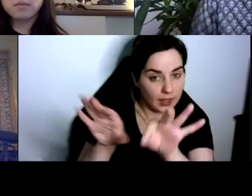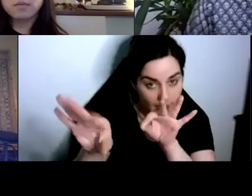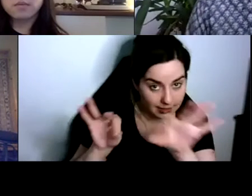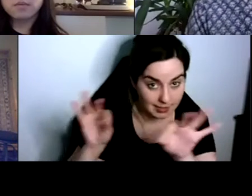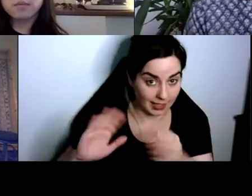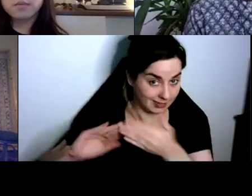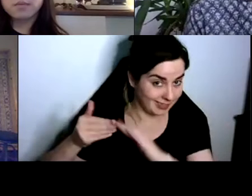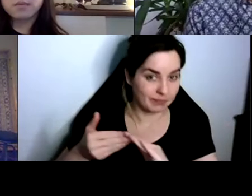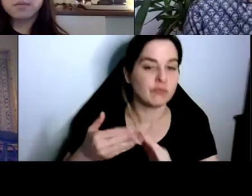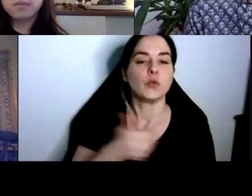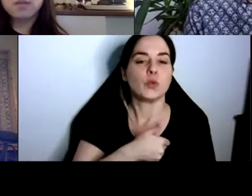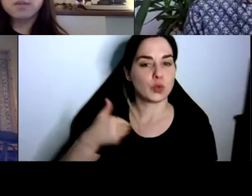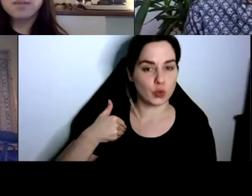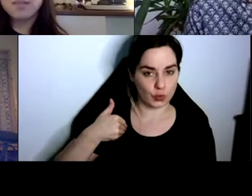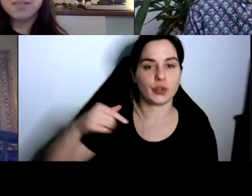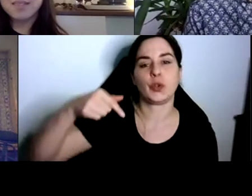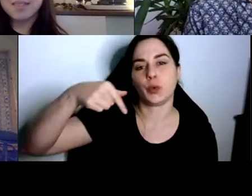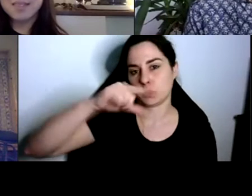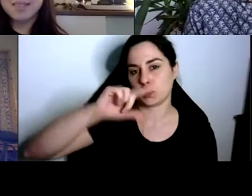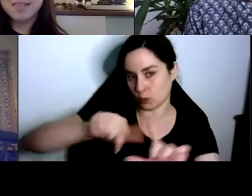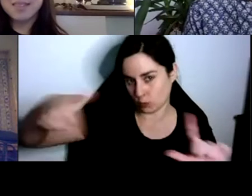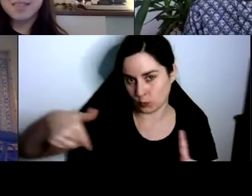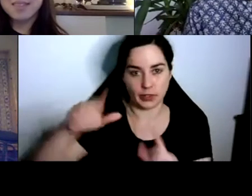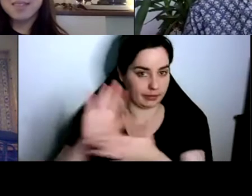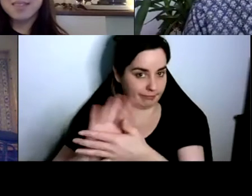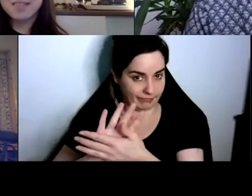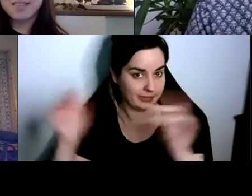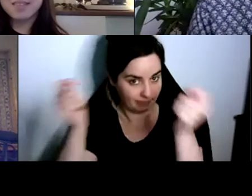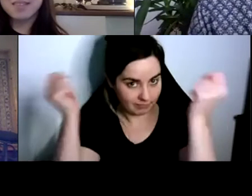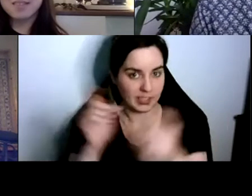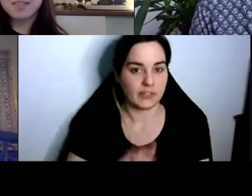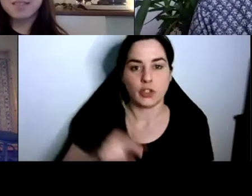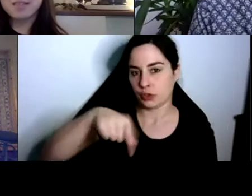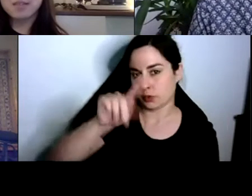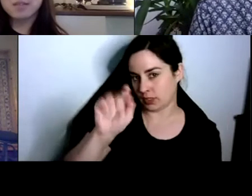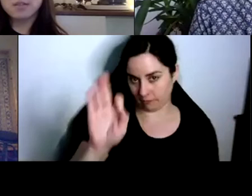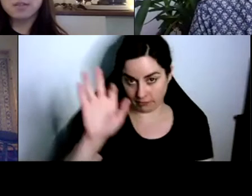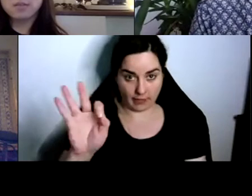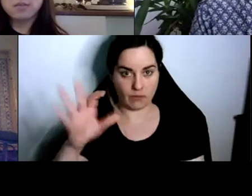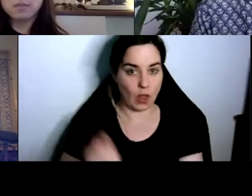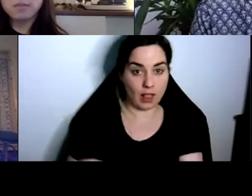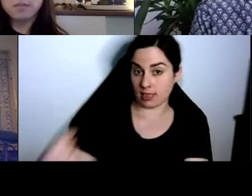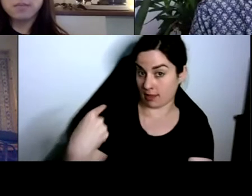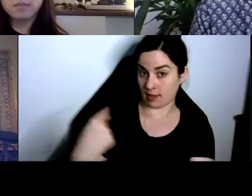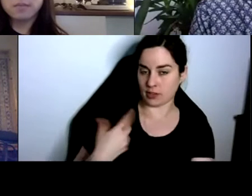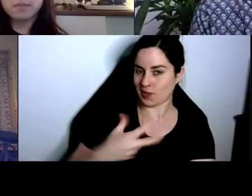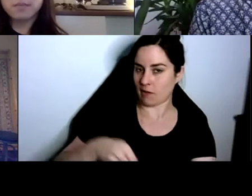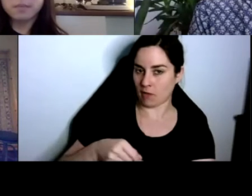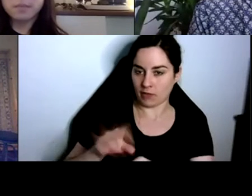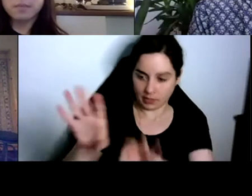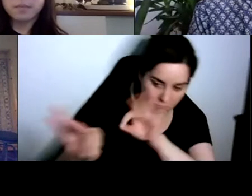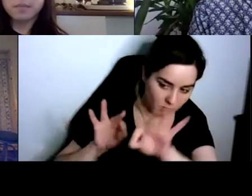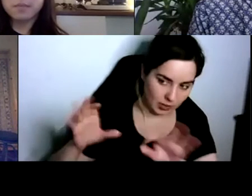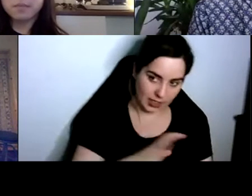Queer Film Festival, TQFF. So last year I sat on that selection committee and